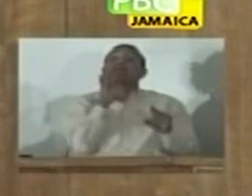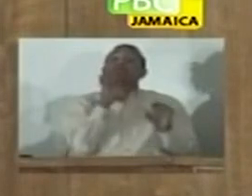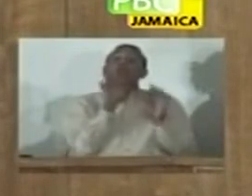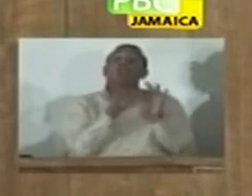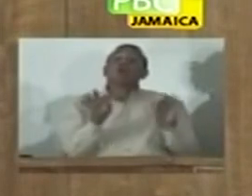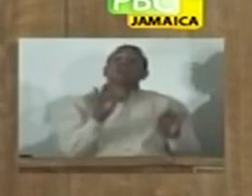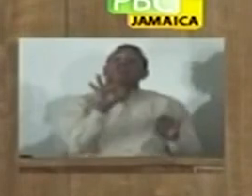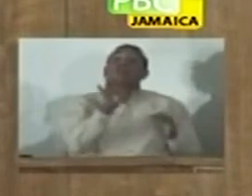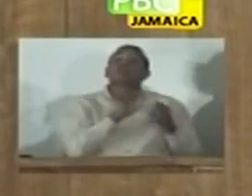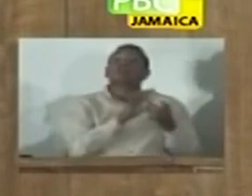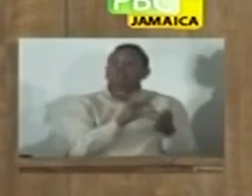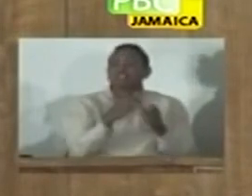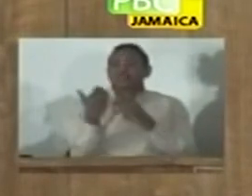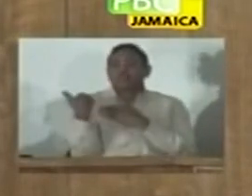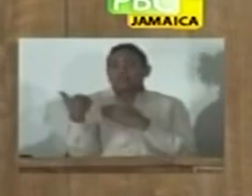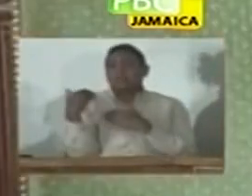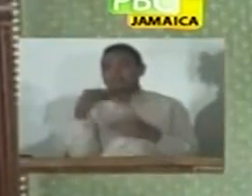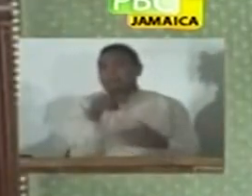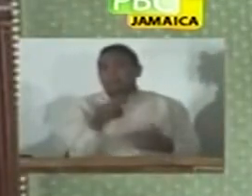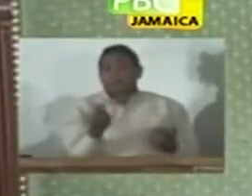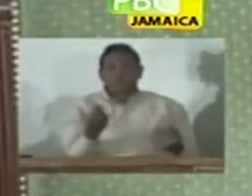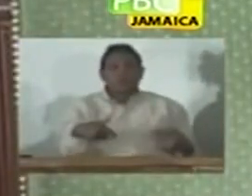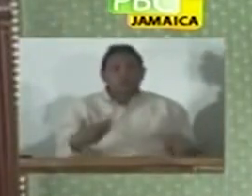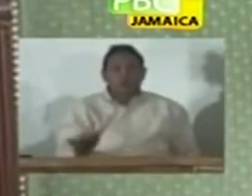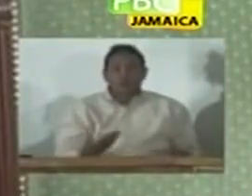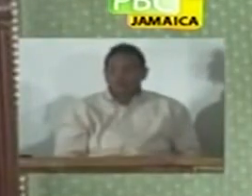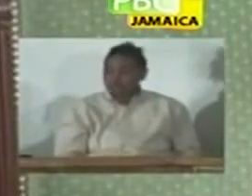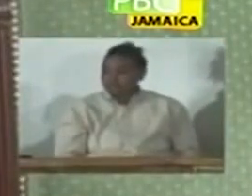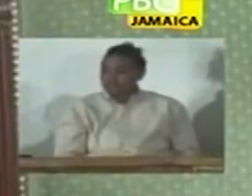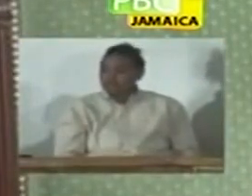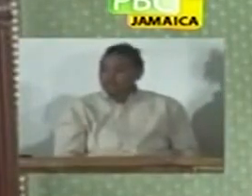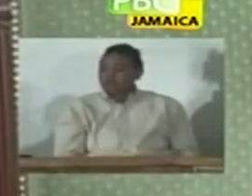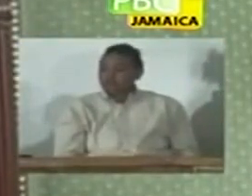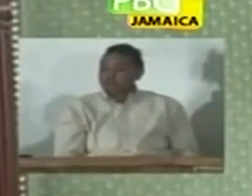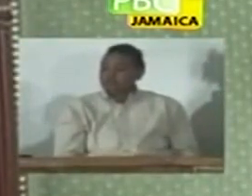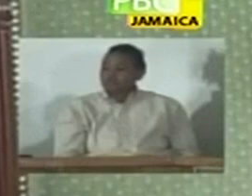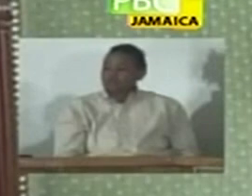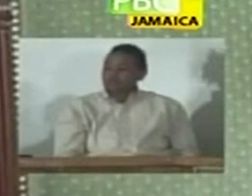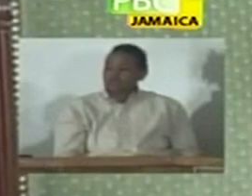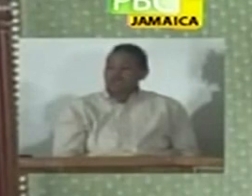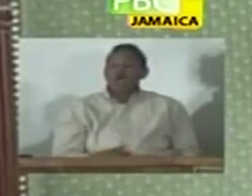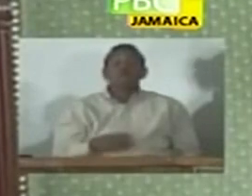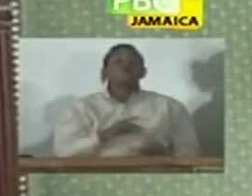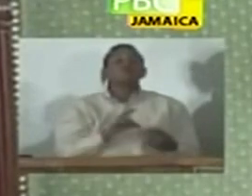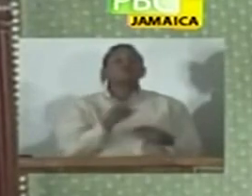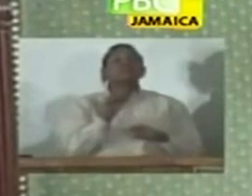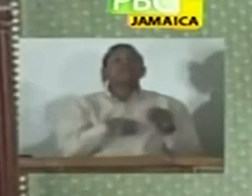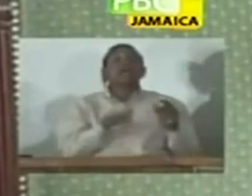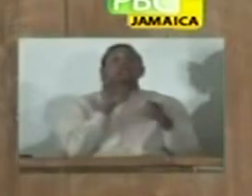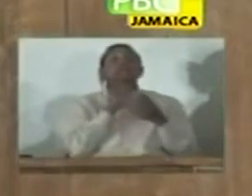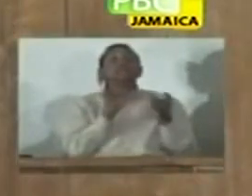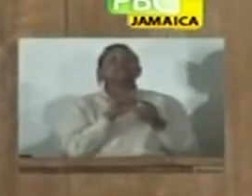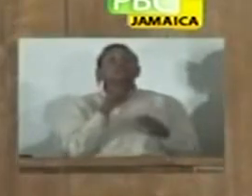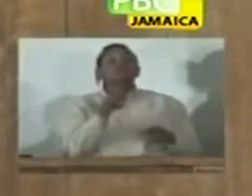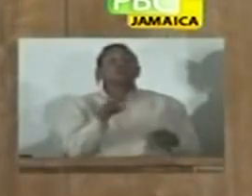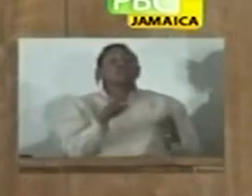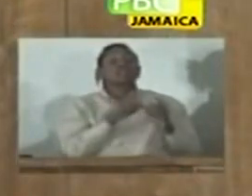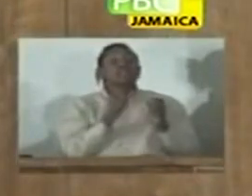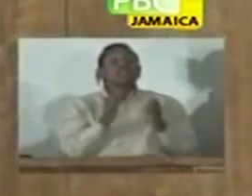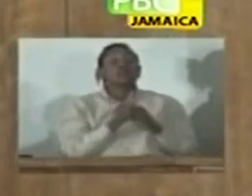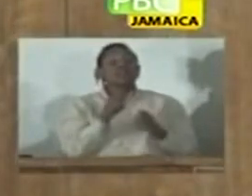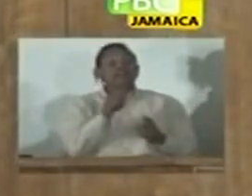in respect to payment of liabilities? I'm not ruling that you cannot speak on it. What I'm ruling on, you are dealing with